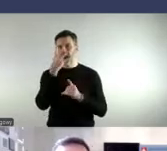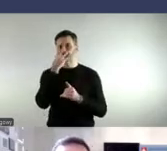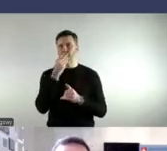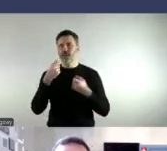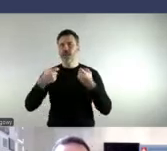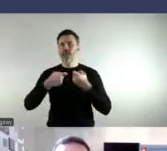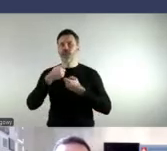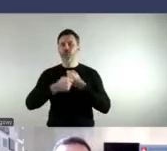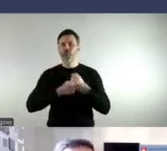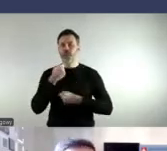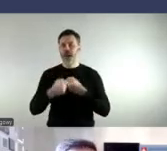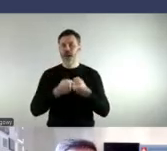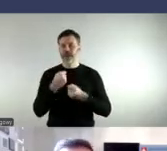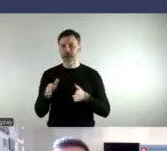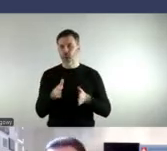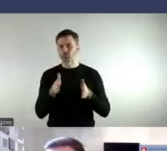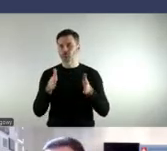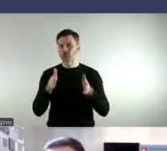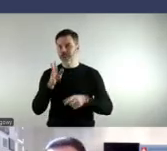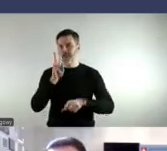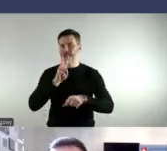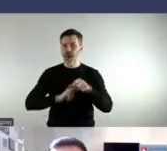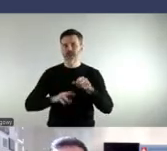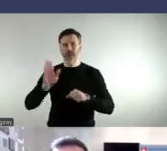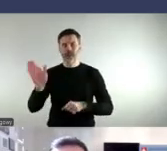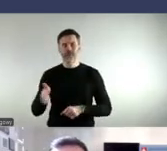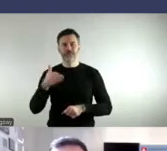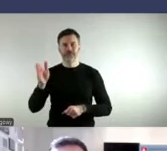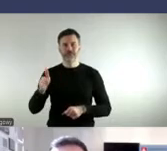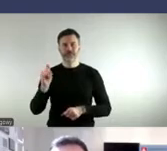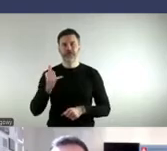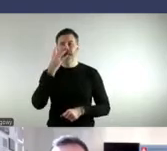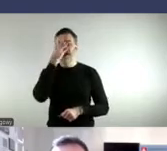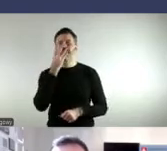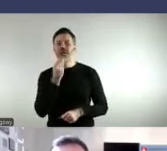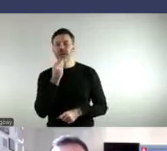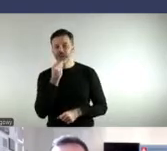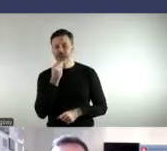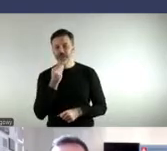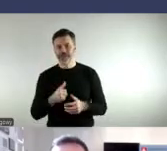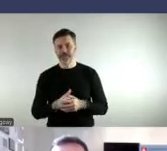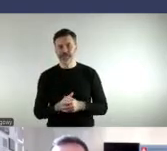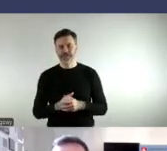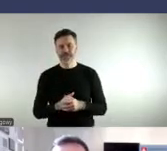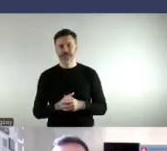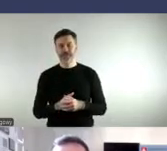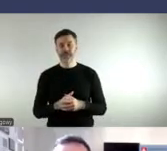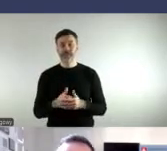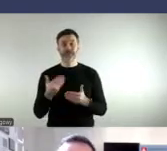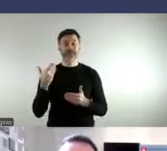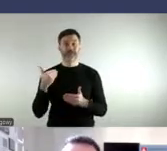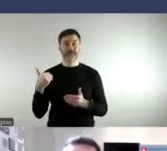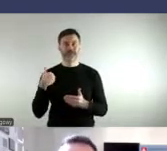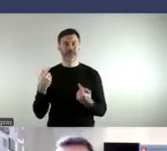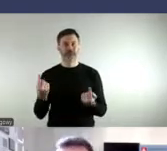necessary. Here I want to show how our collaboration on traffic regulation, the road traffic regulation works. I've